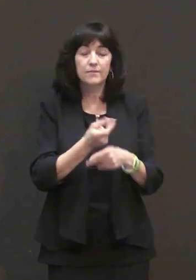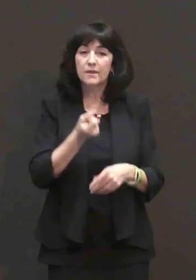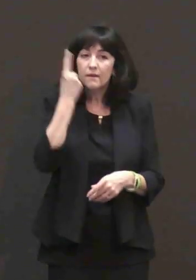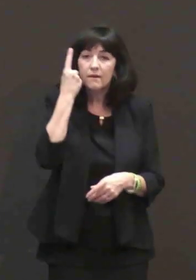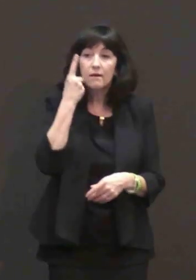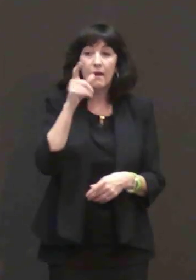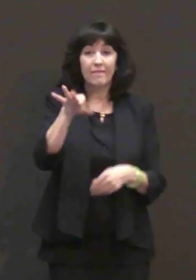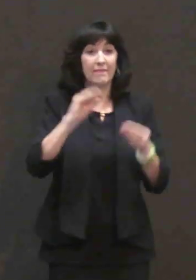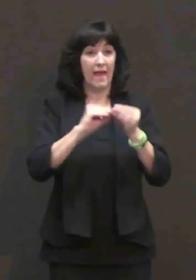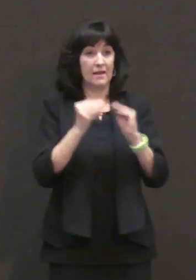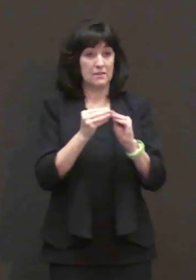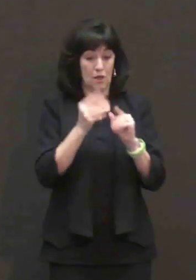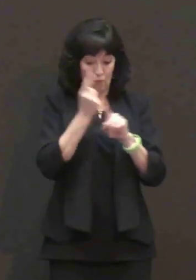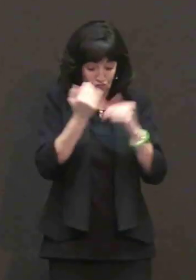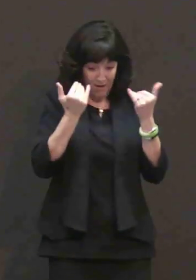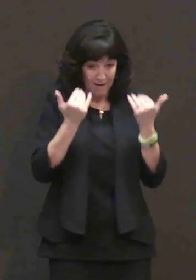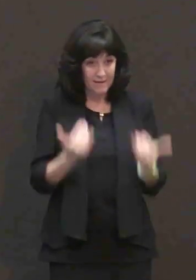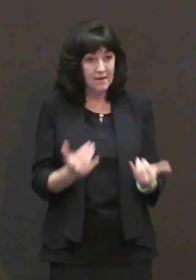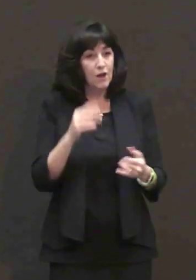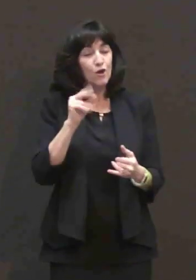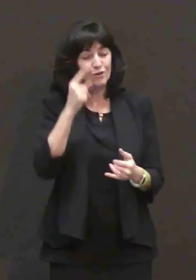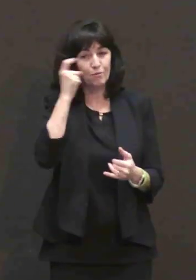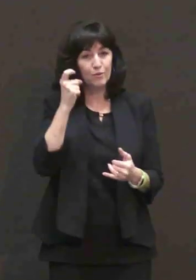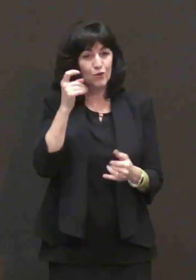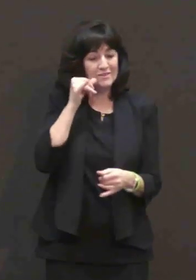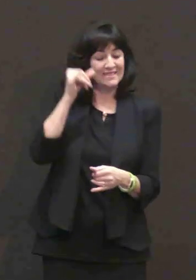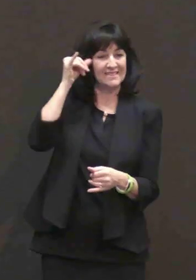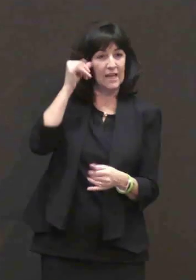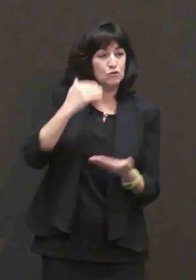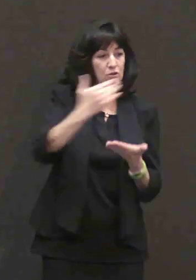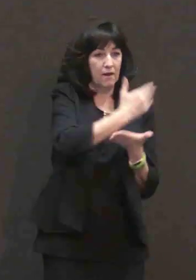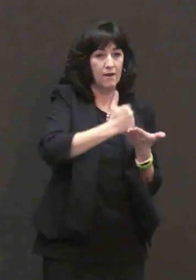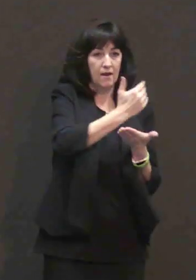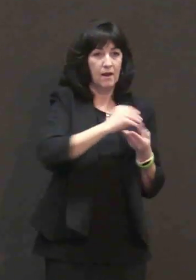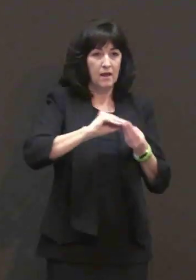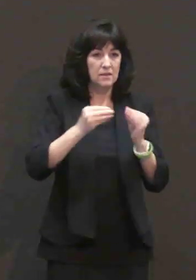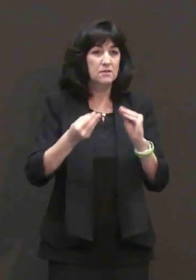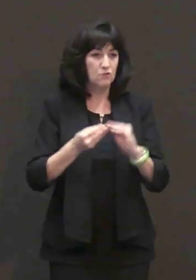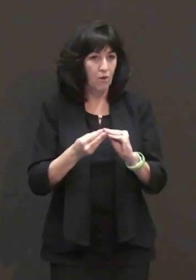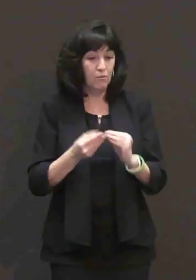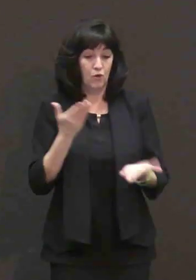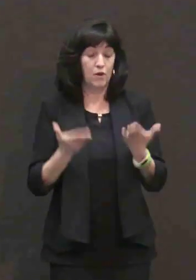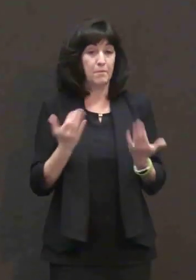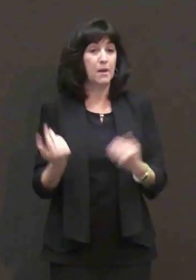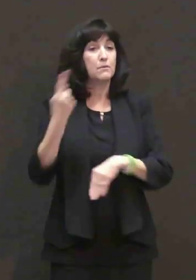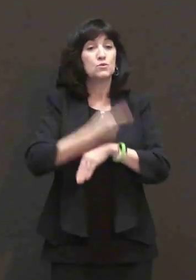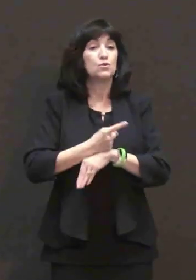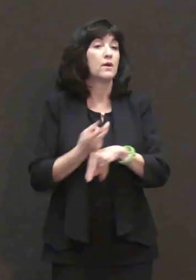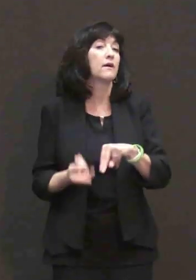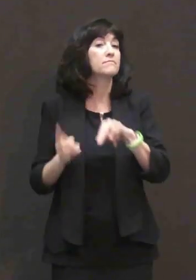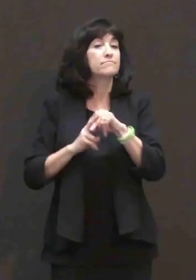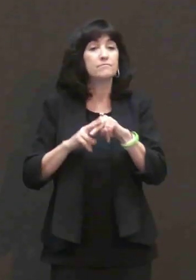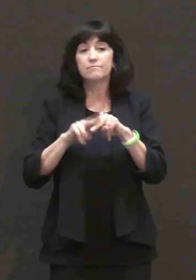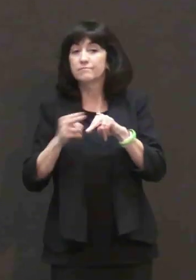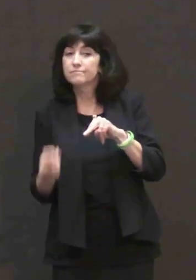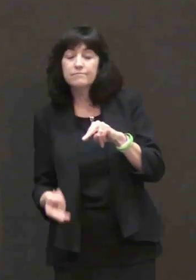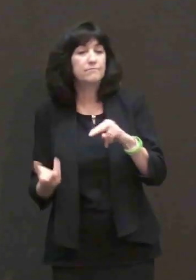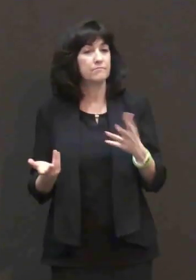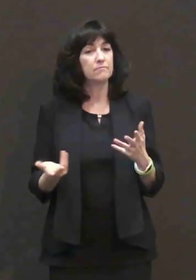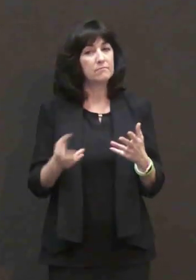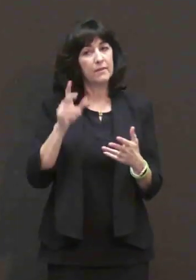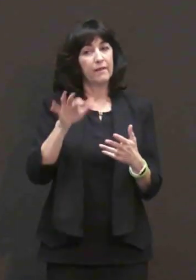cases because of the delay in getting testing results. We know what the hospitalization number is on a day-to-day basis. And so that